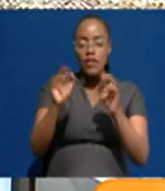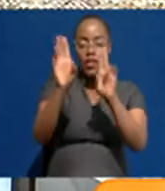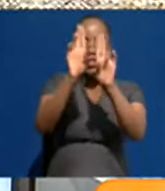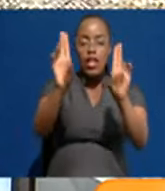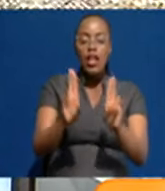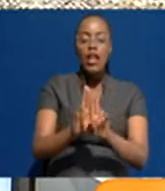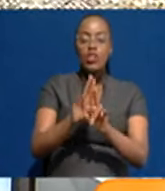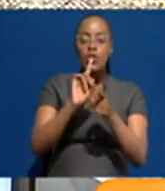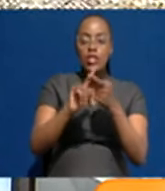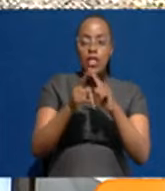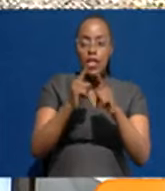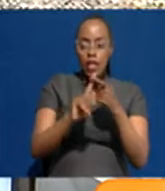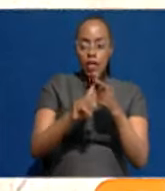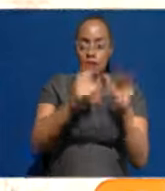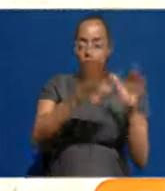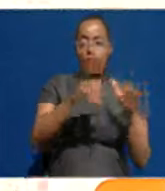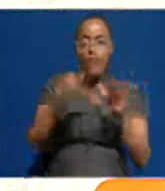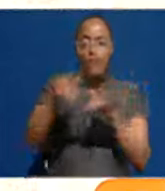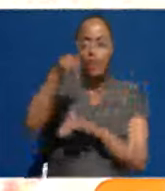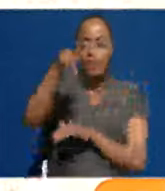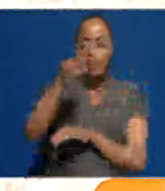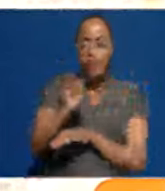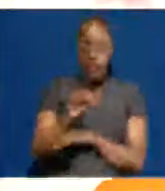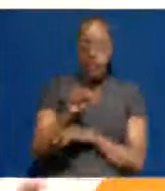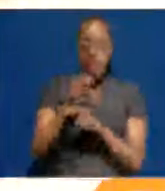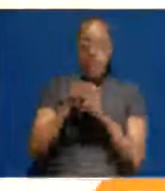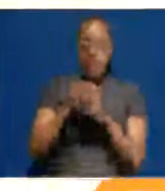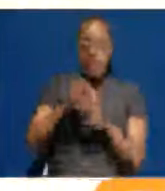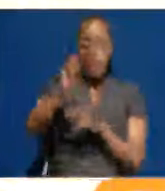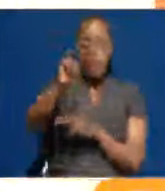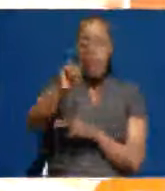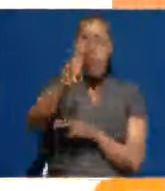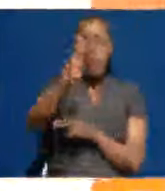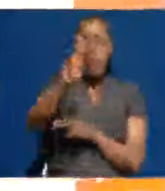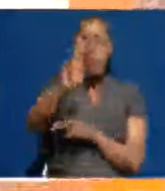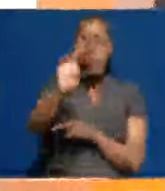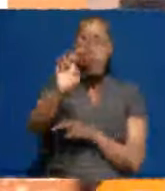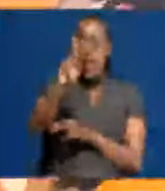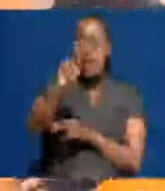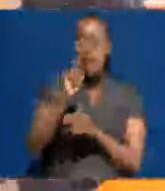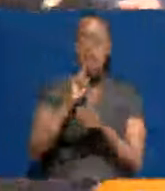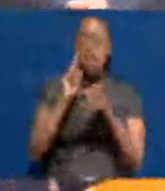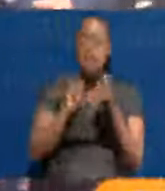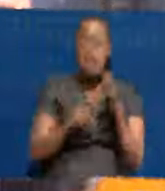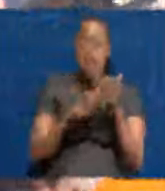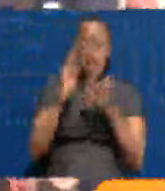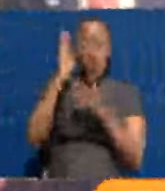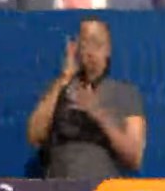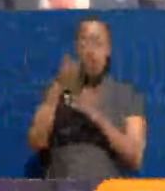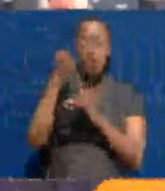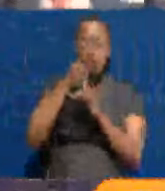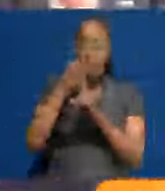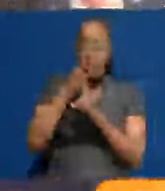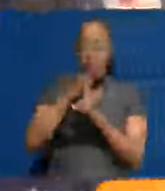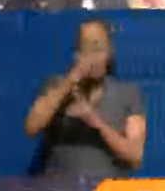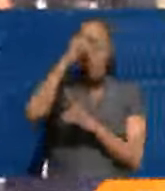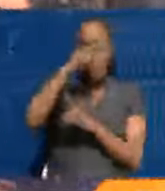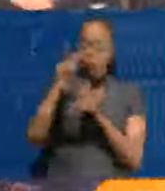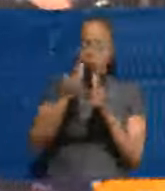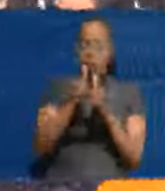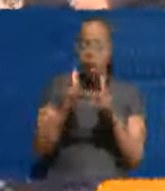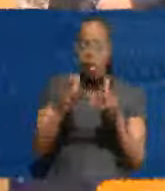international standards. Agriculture Principal Secretary Jonathan Mweke says the government will champion policies that will help local